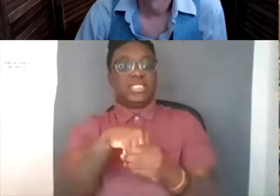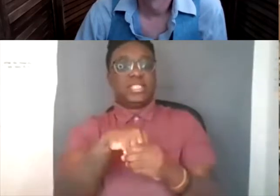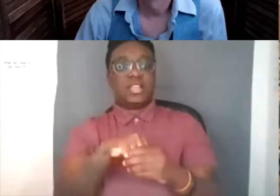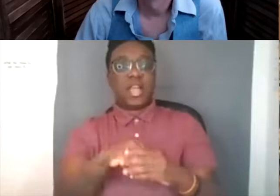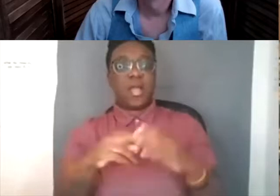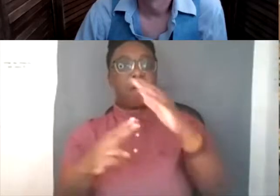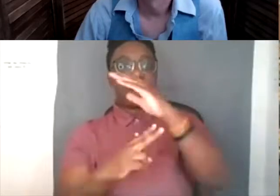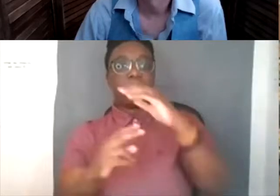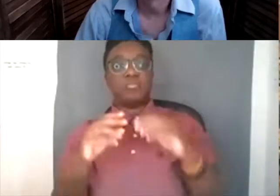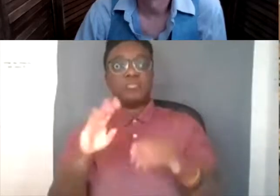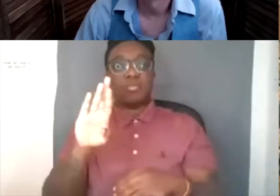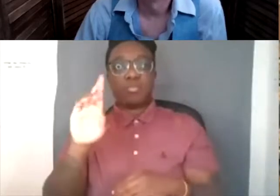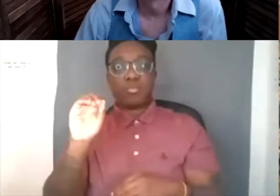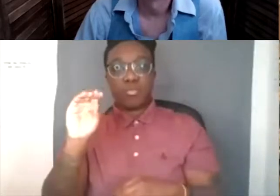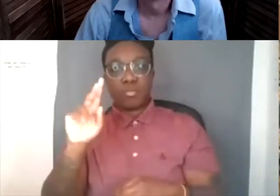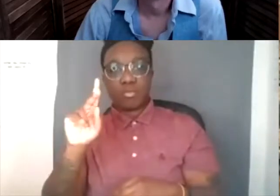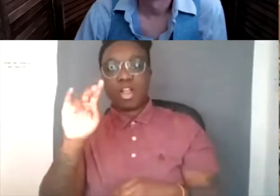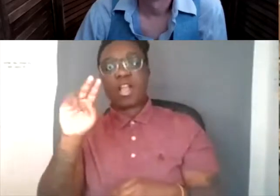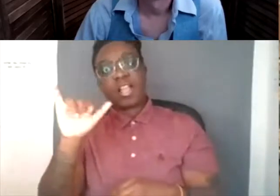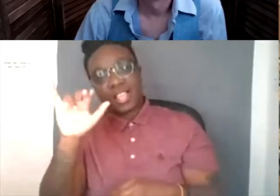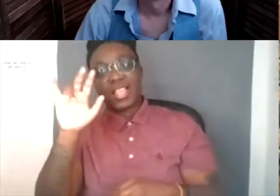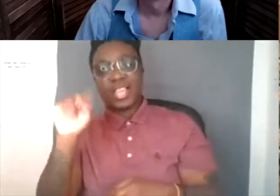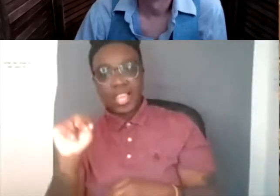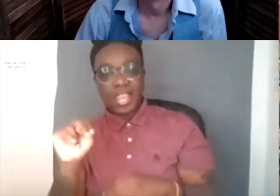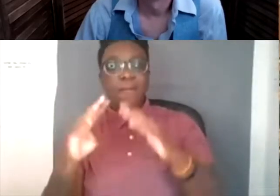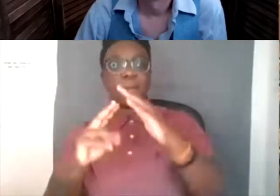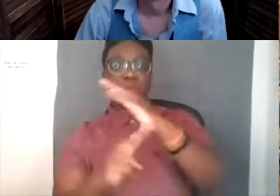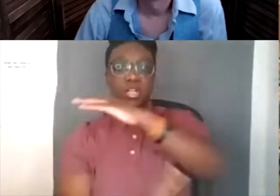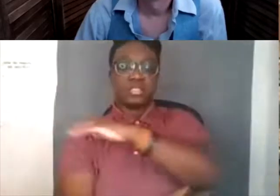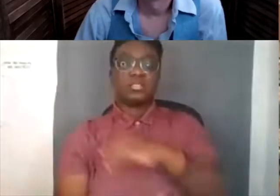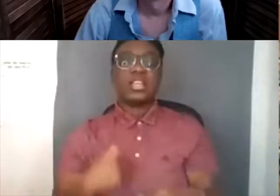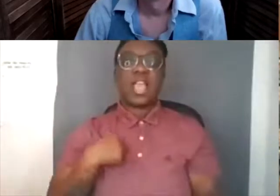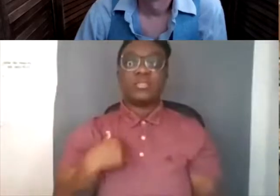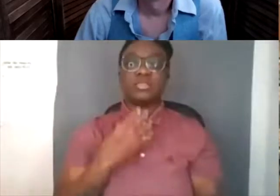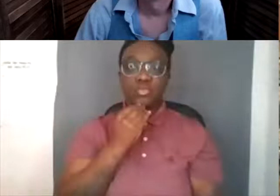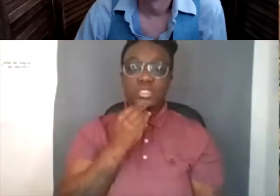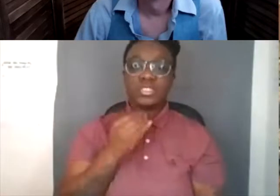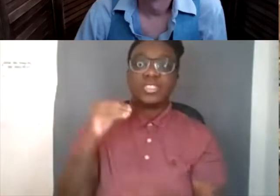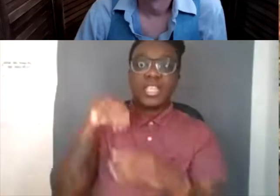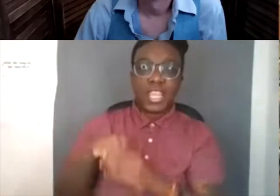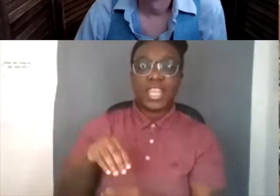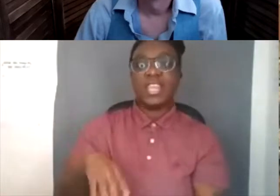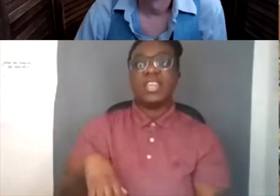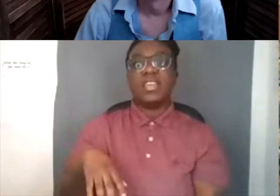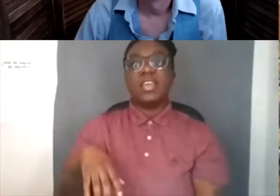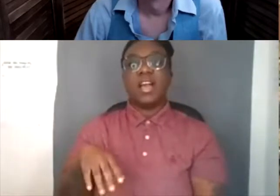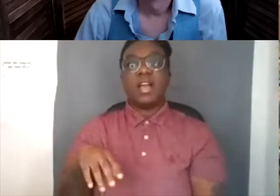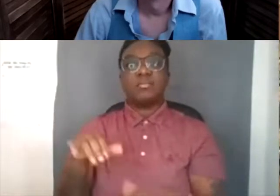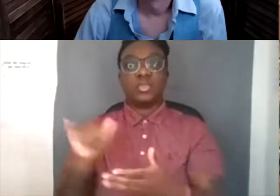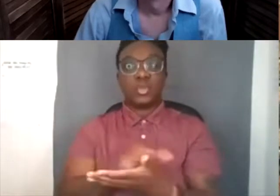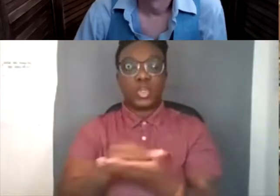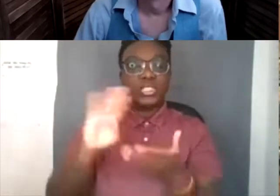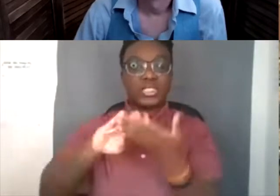Jewish, all right? Jewish, New York City. And I had a special coach to help me with that.